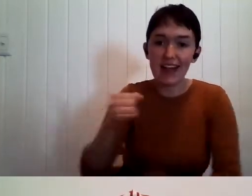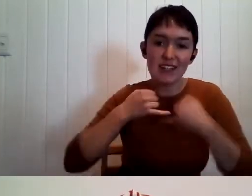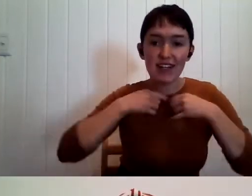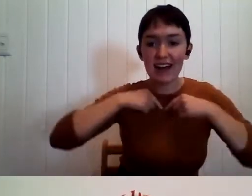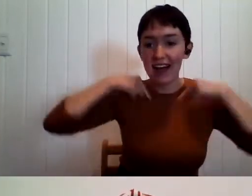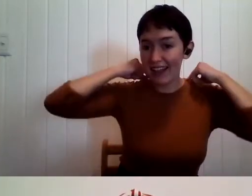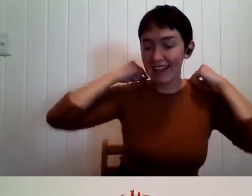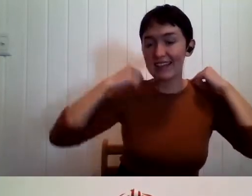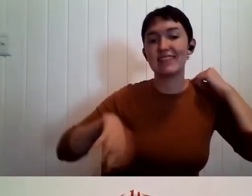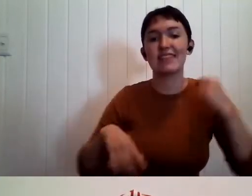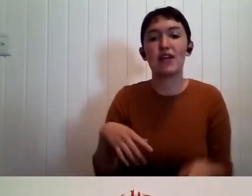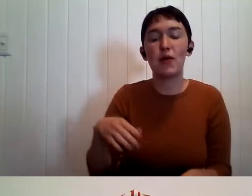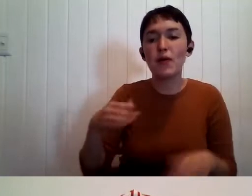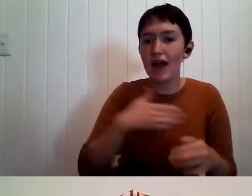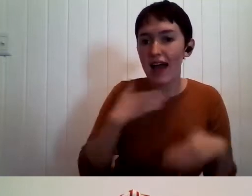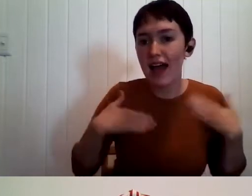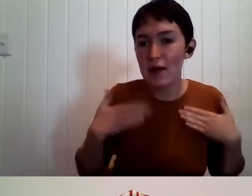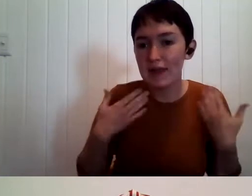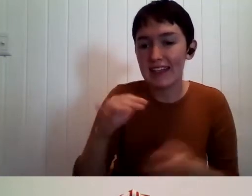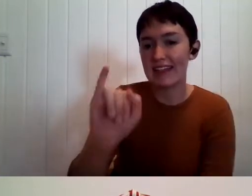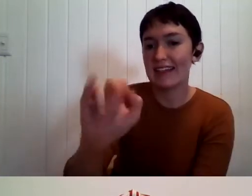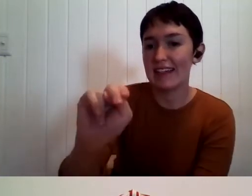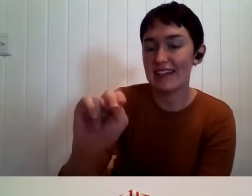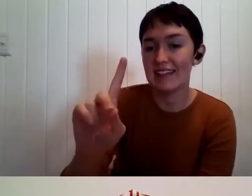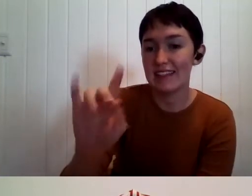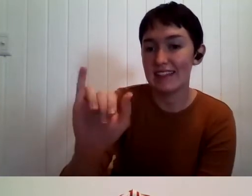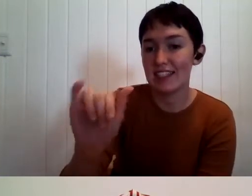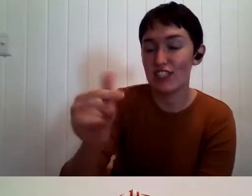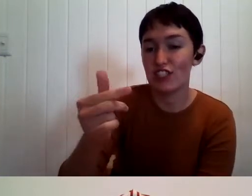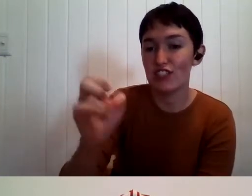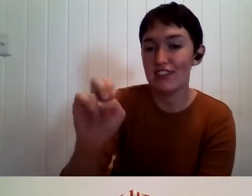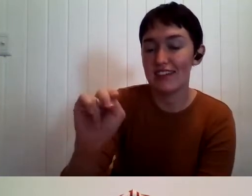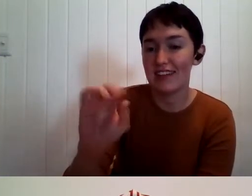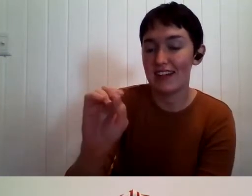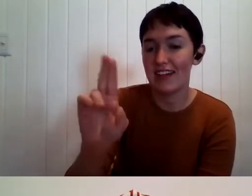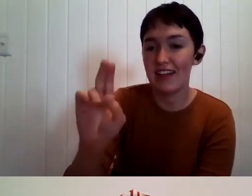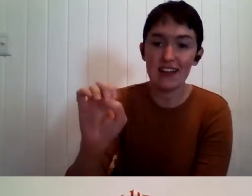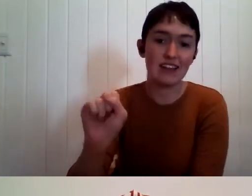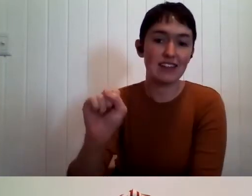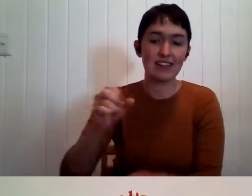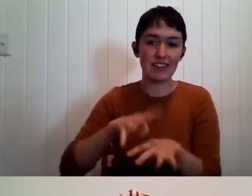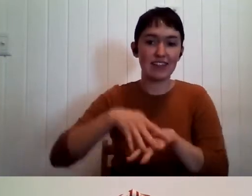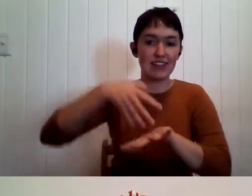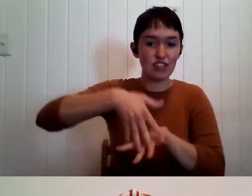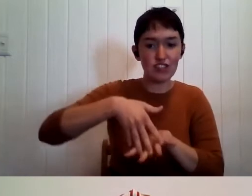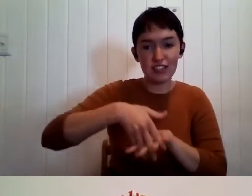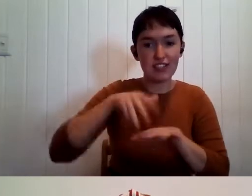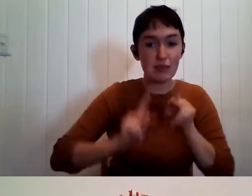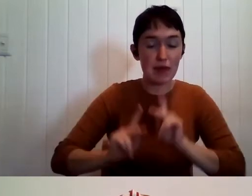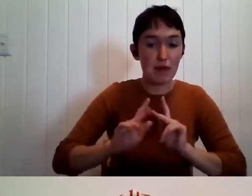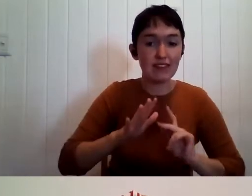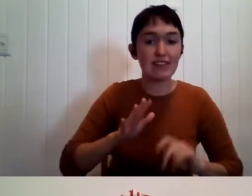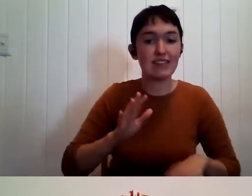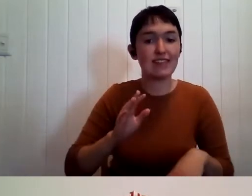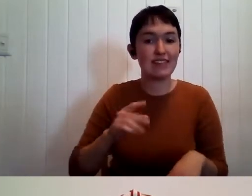Peoples Day to everyone at home. In Indigenous bead artwork, that kind of bead, these beads are so small you can't